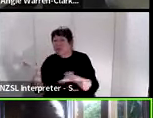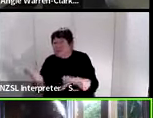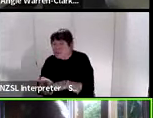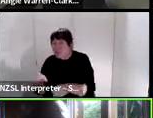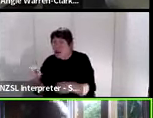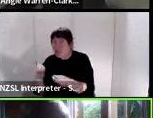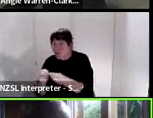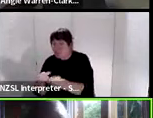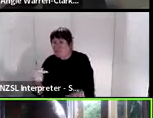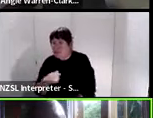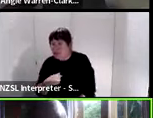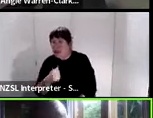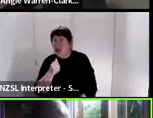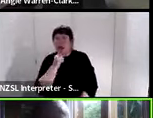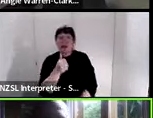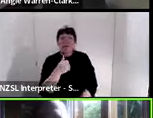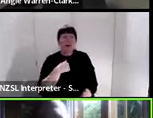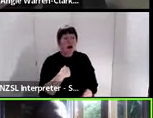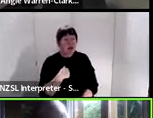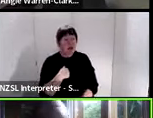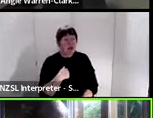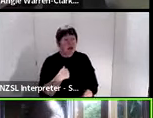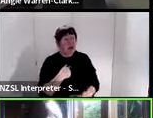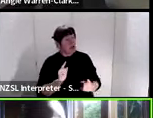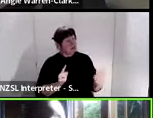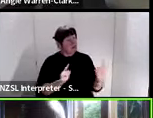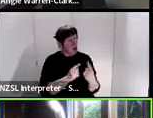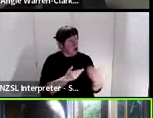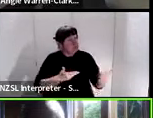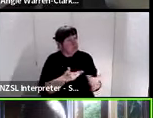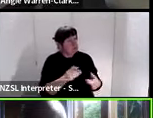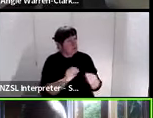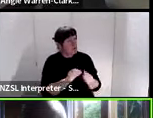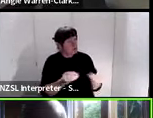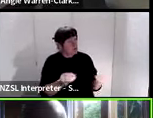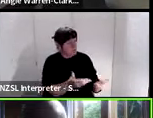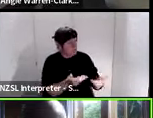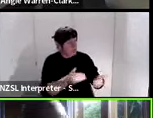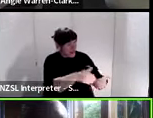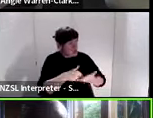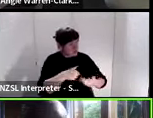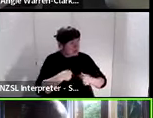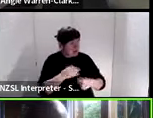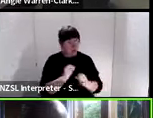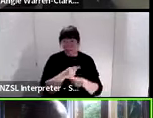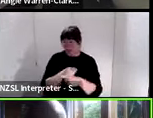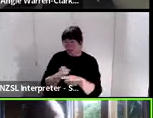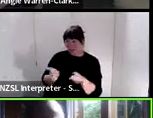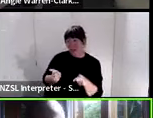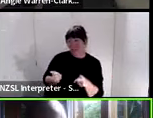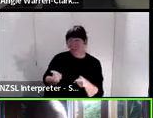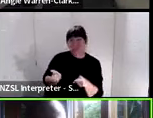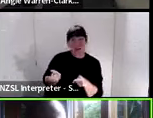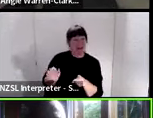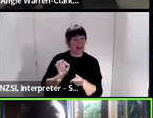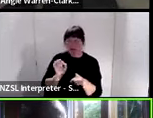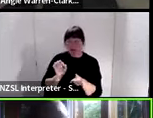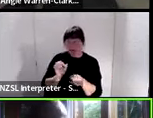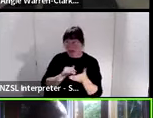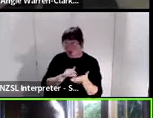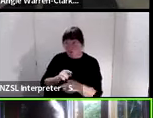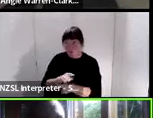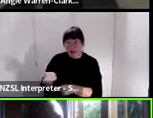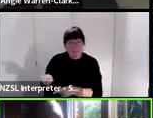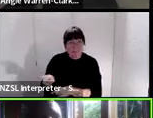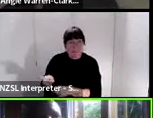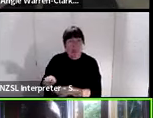to me. If I get a remedy, that remedy is unique to just me, like nothing about anybody else. So